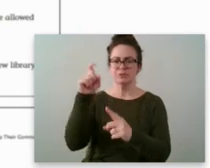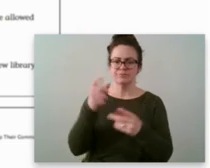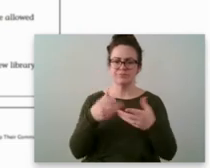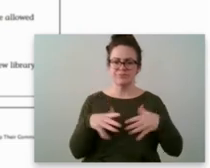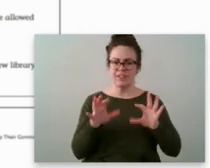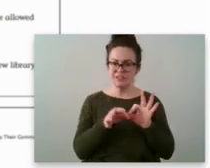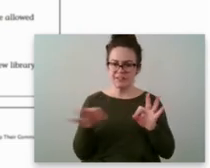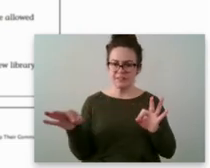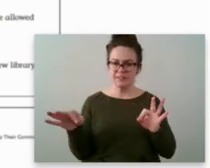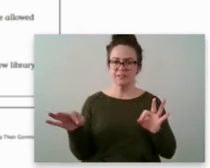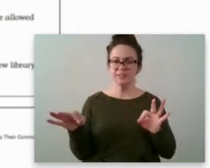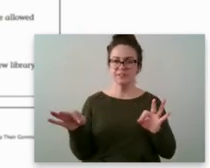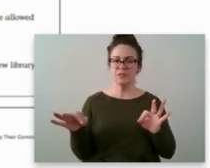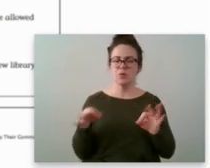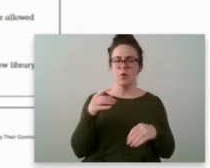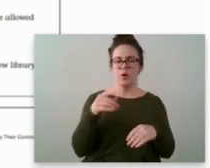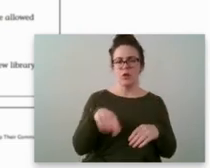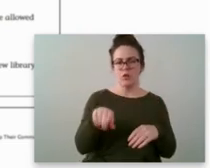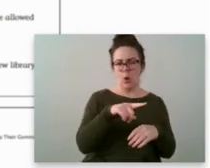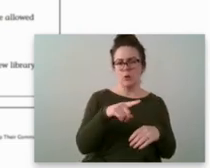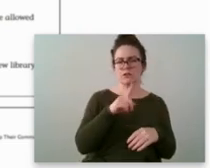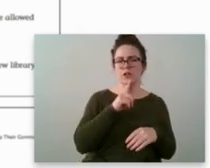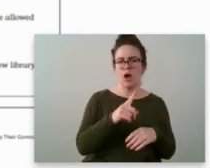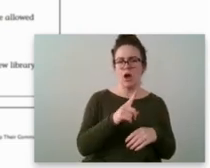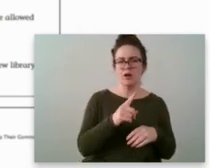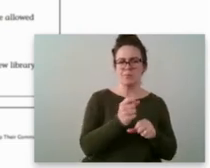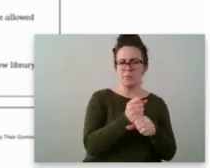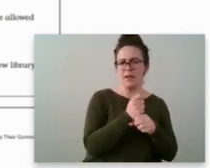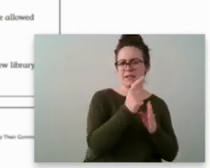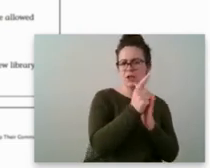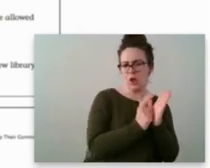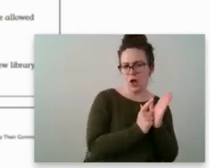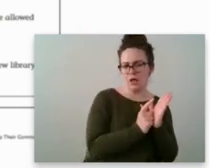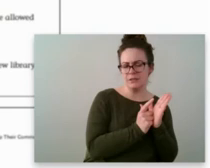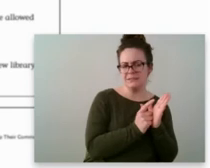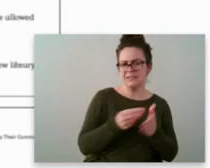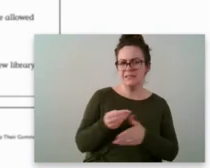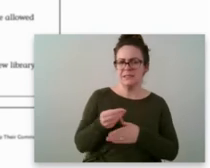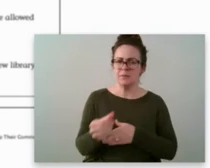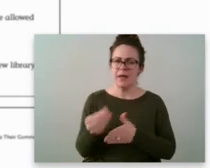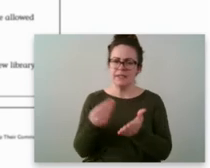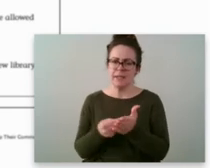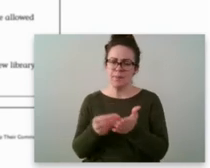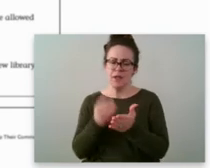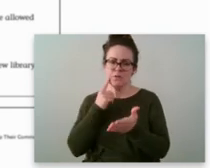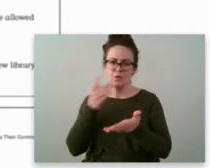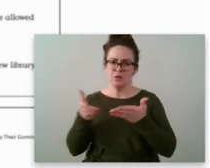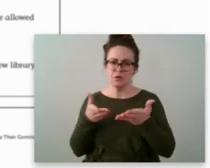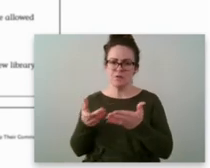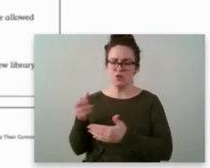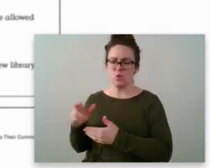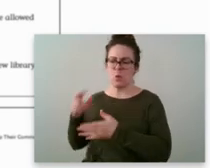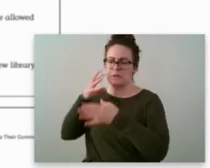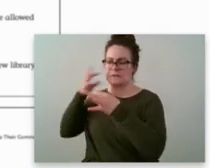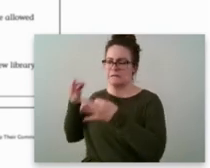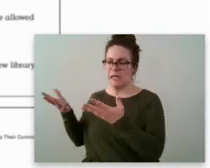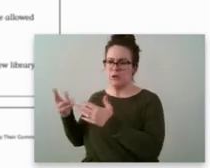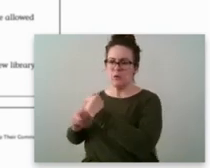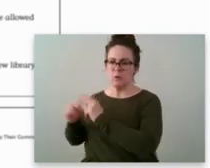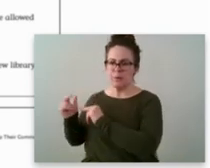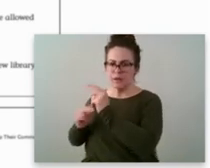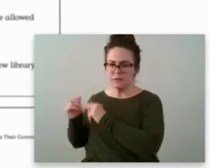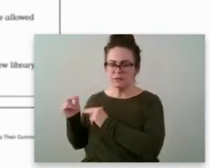these decisions? Were they spending money for services when they made these decisions? Or were they thinking about